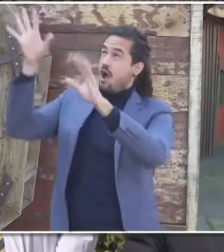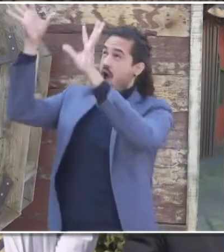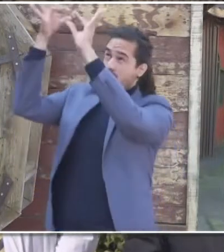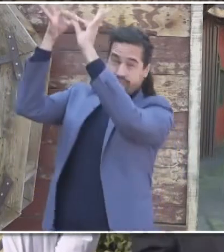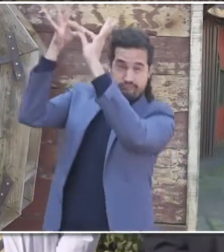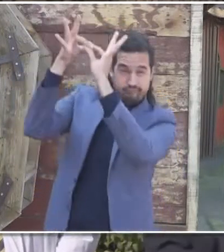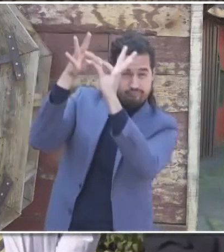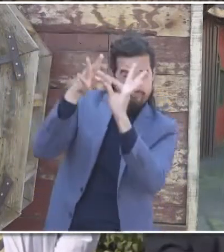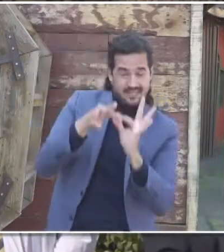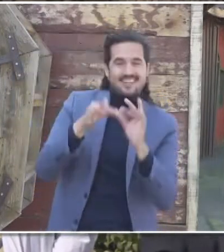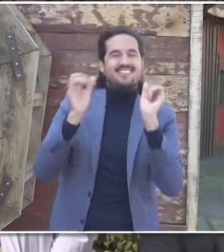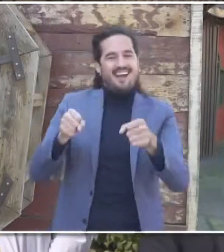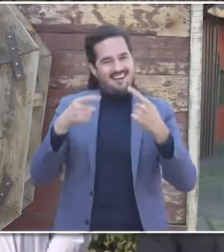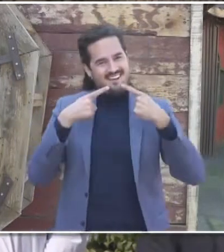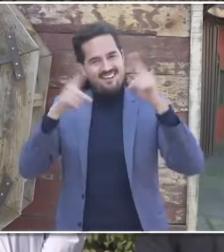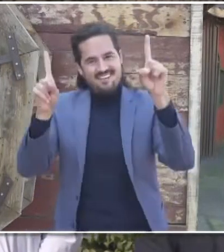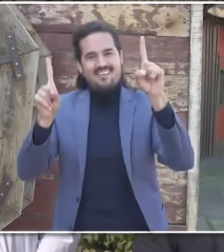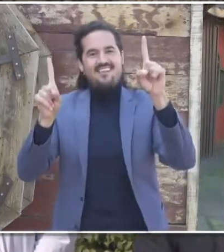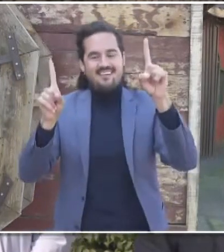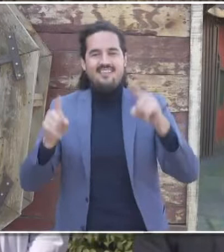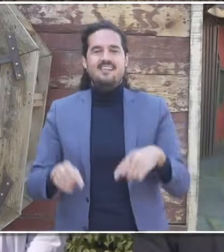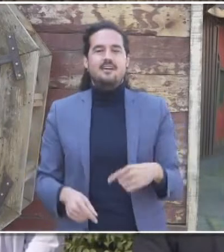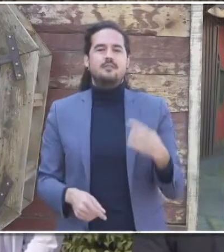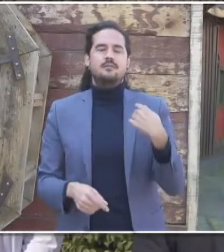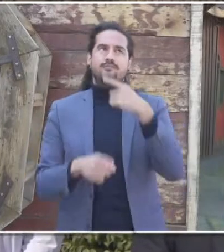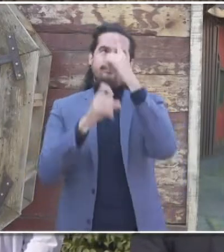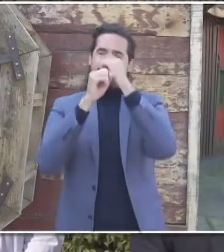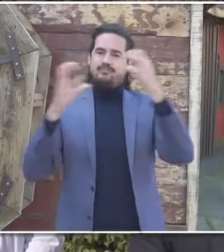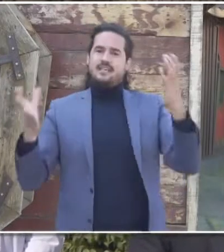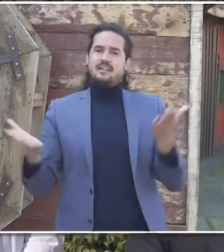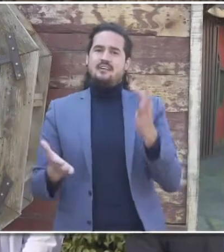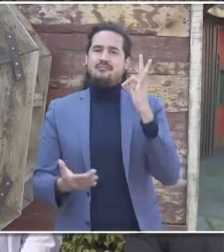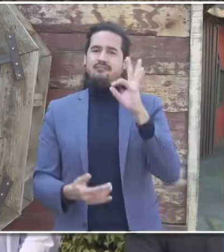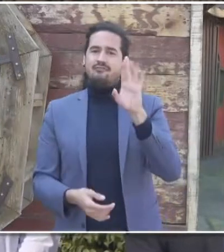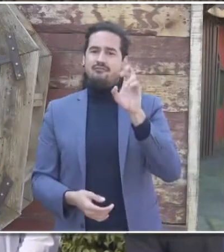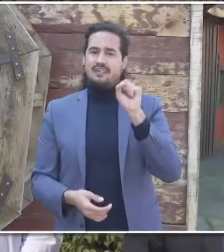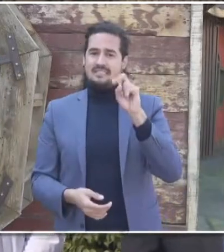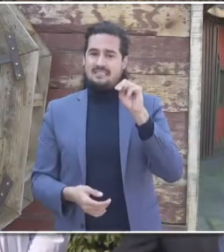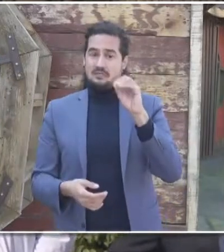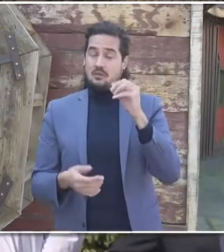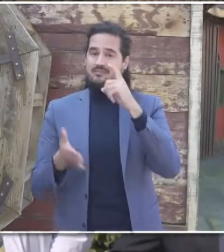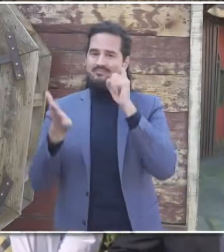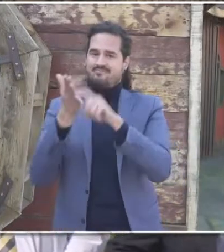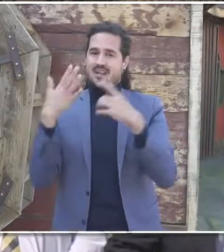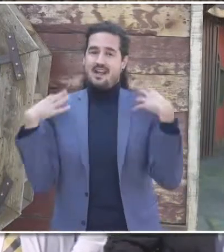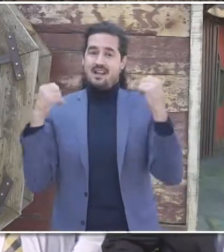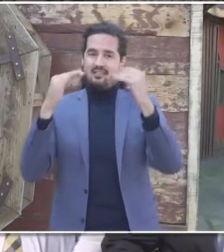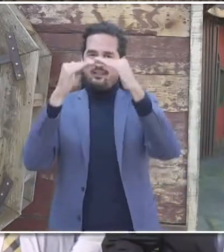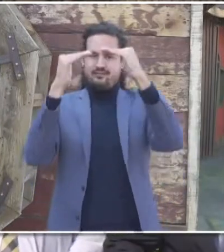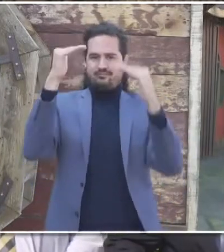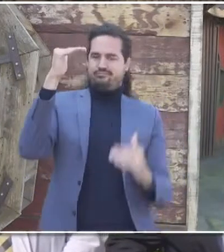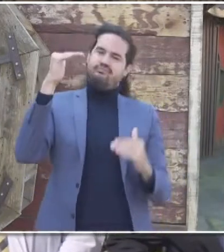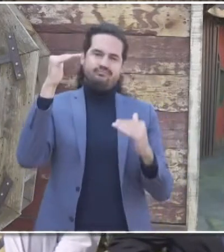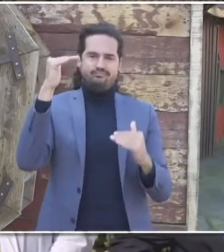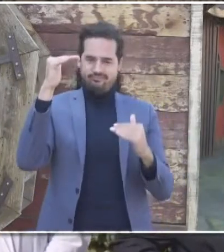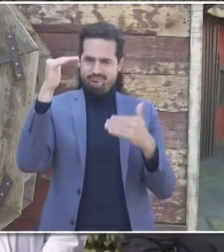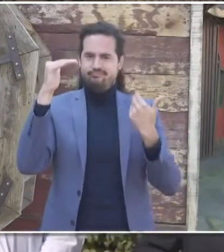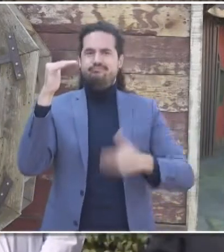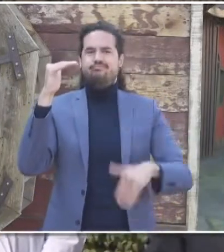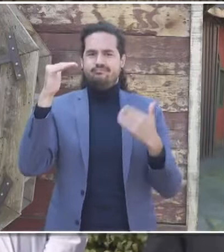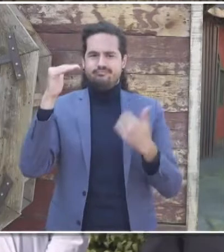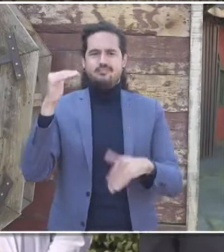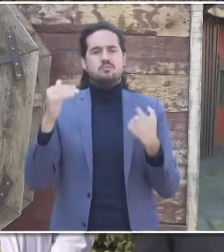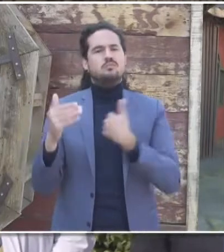Valley, we have seen significant health inequities in these areas here. What we have appreciated, and it started at the federal